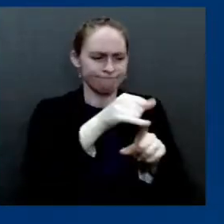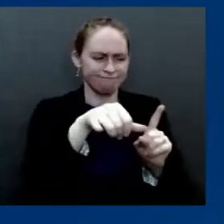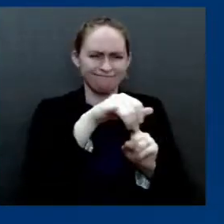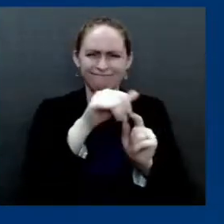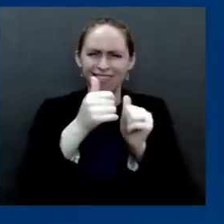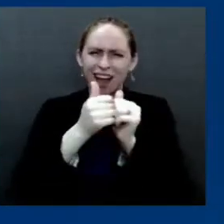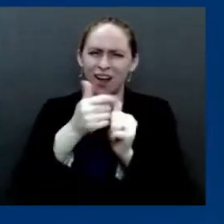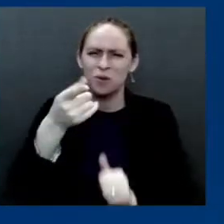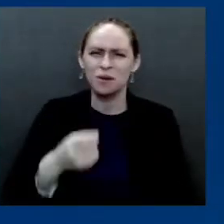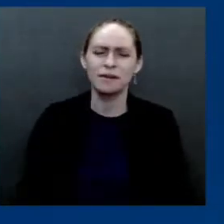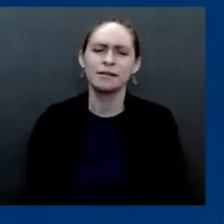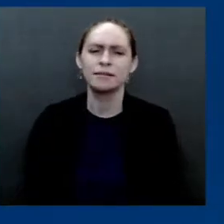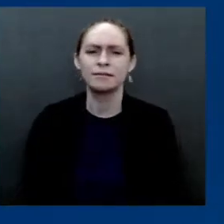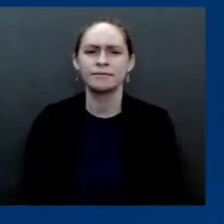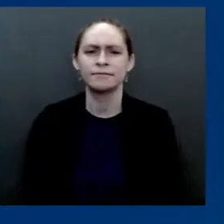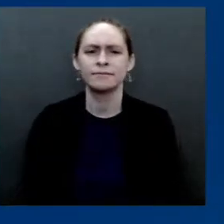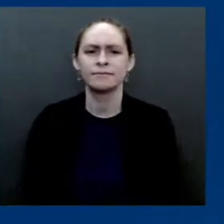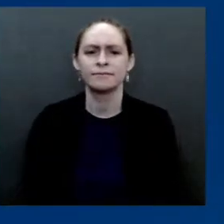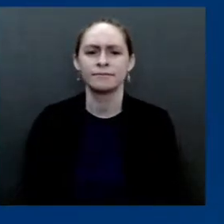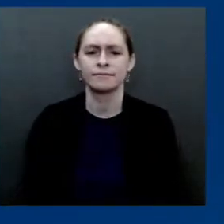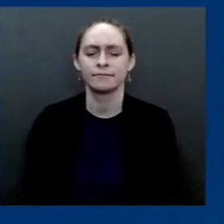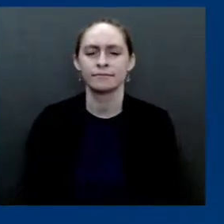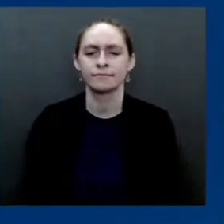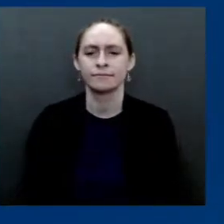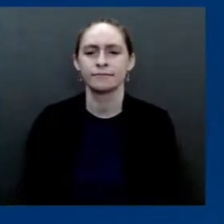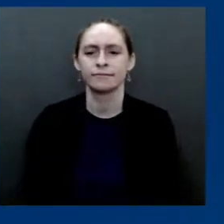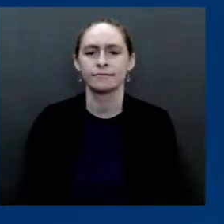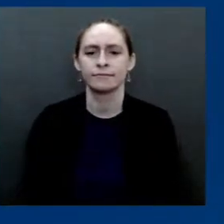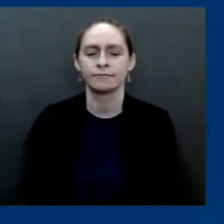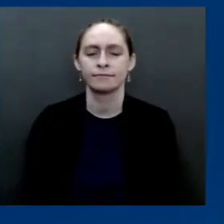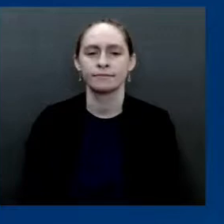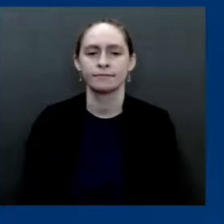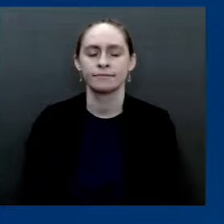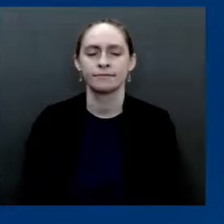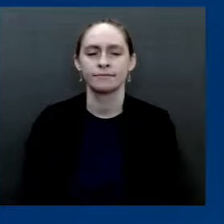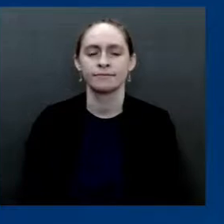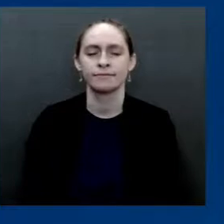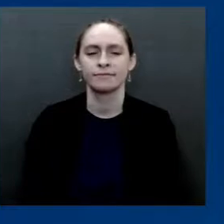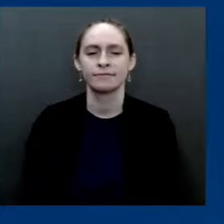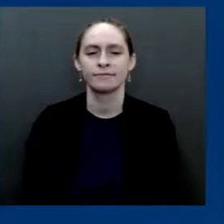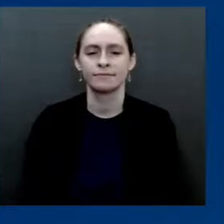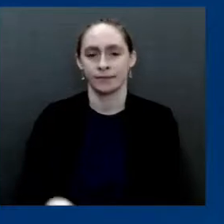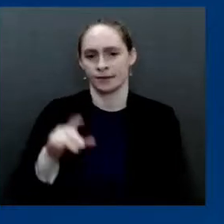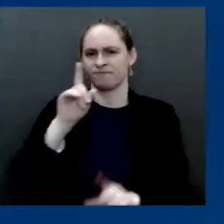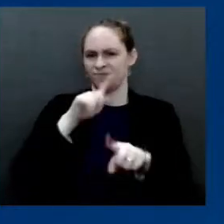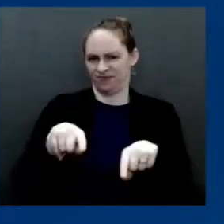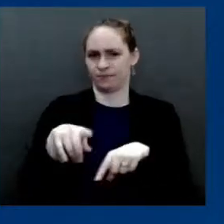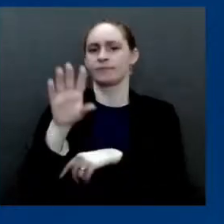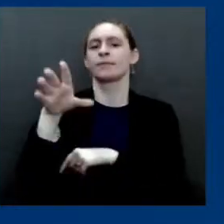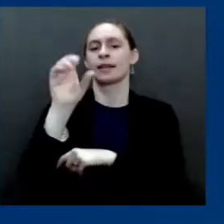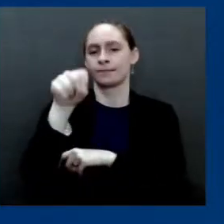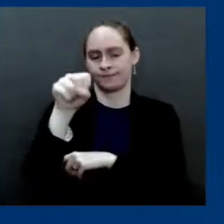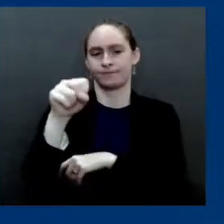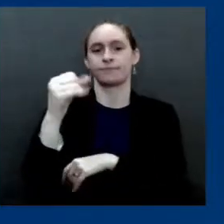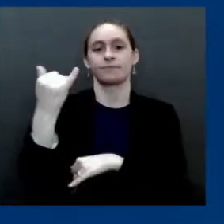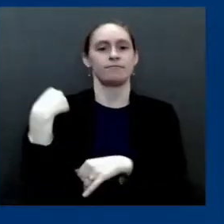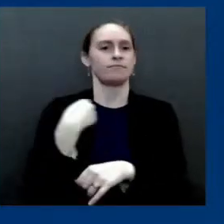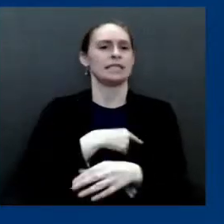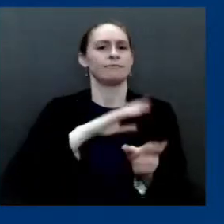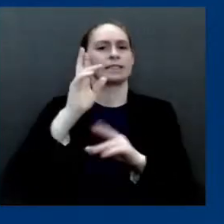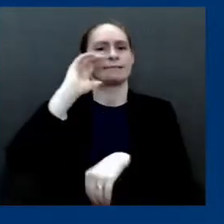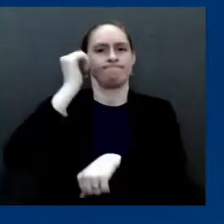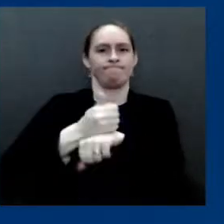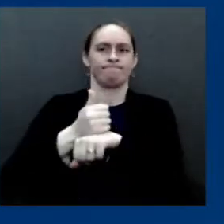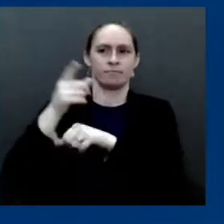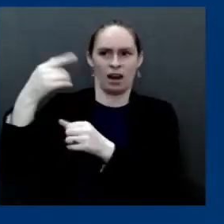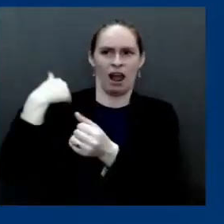are executing on an accelerated contracting timeline. Companies are already submitting information, and we expect the contract to be